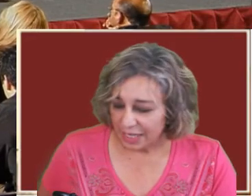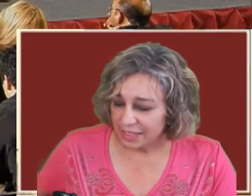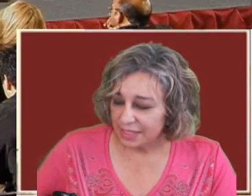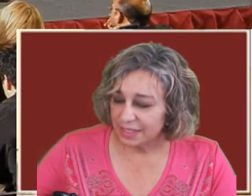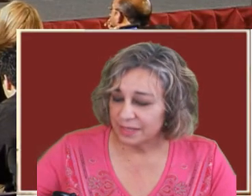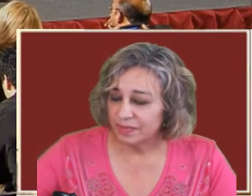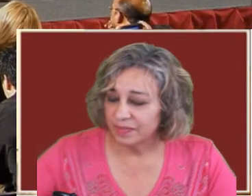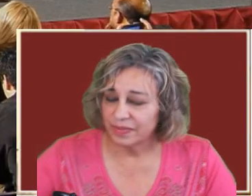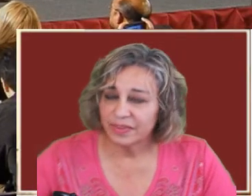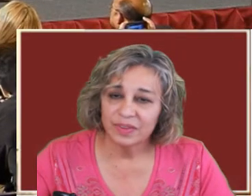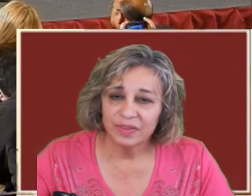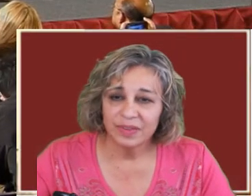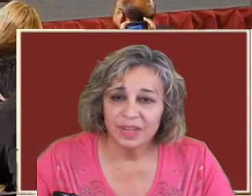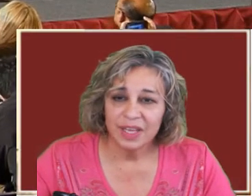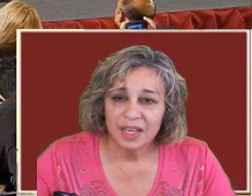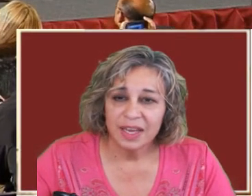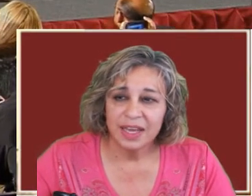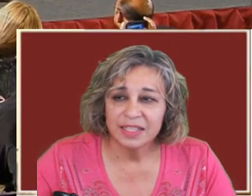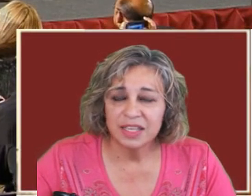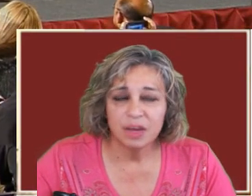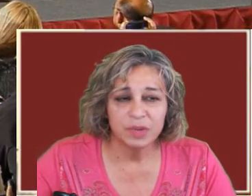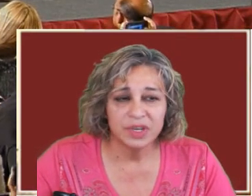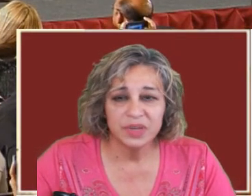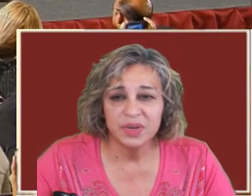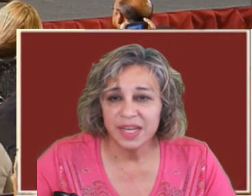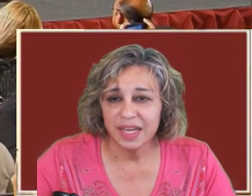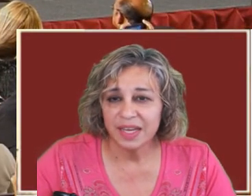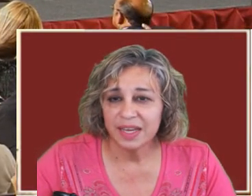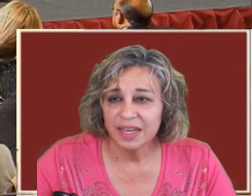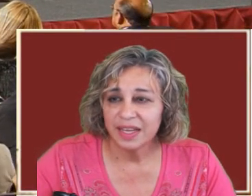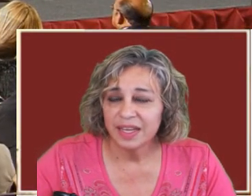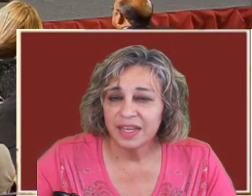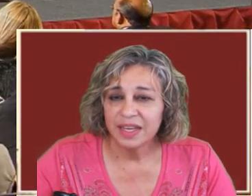he says, it's an opportunity